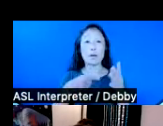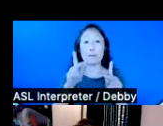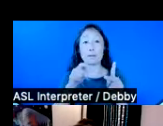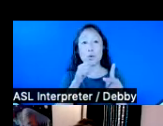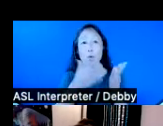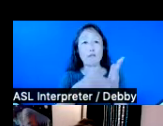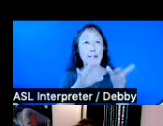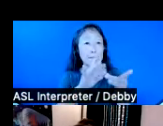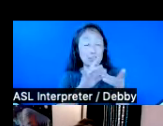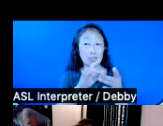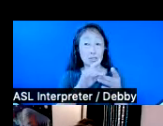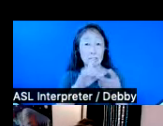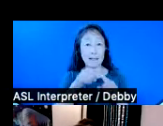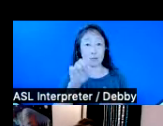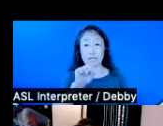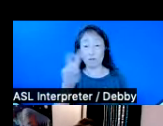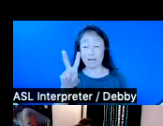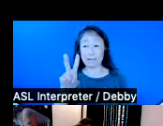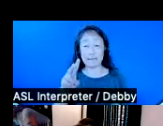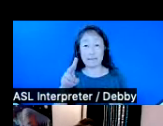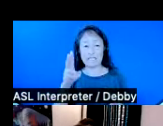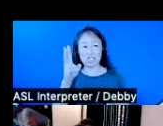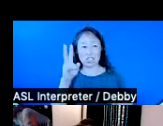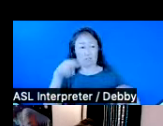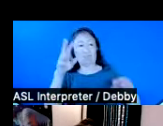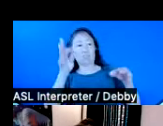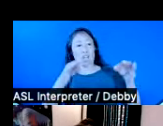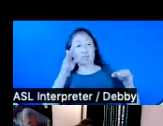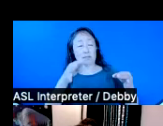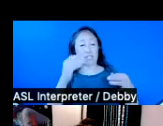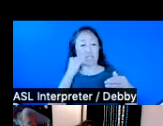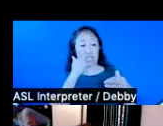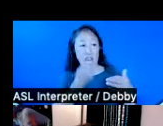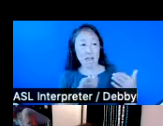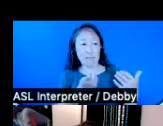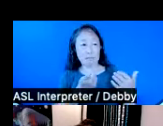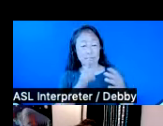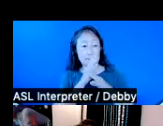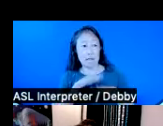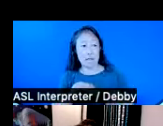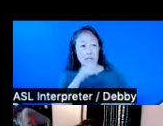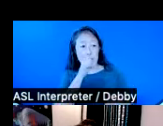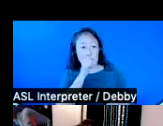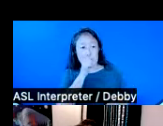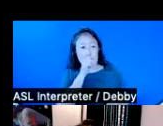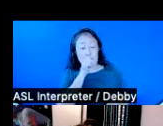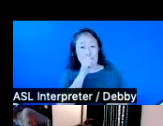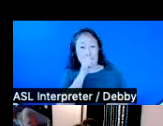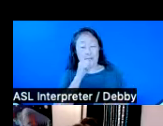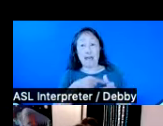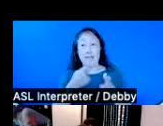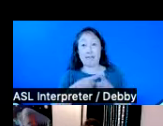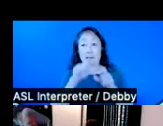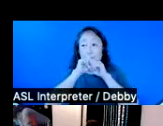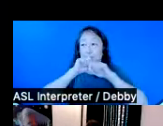is that judgment and the shame and the silence. And when confidentiality is broken and there's victim blaming, and that gossip